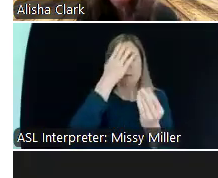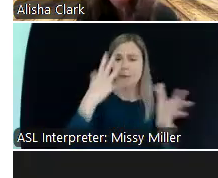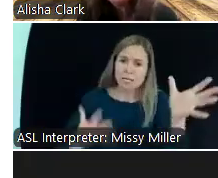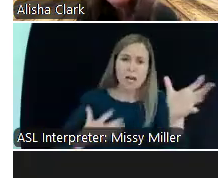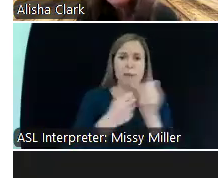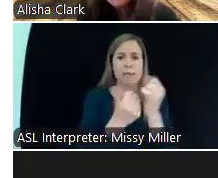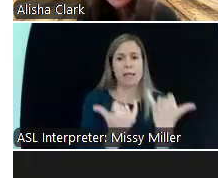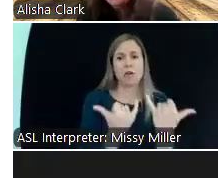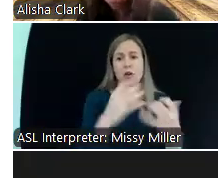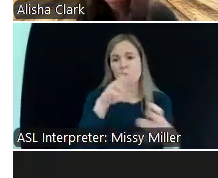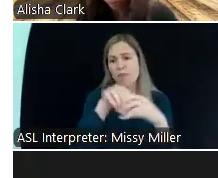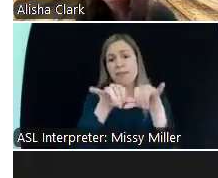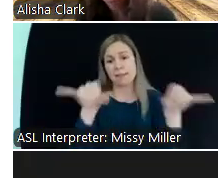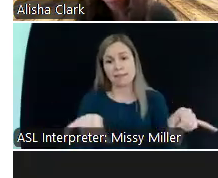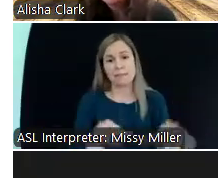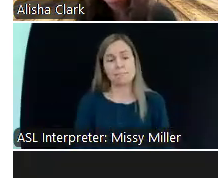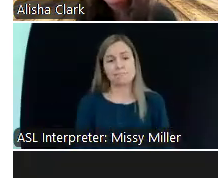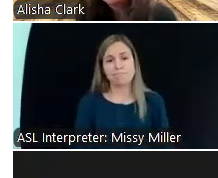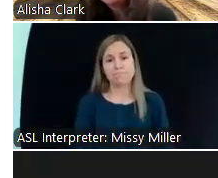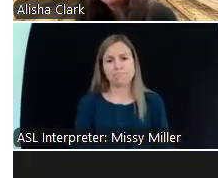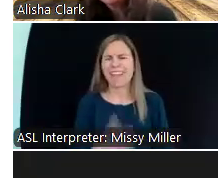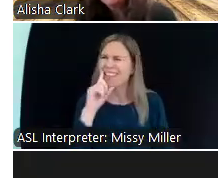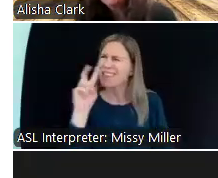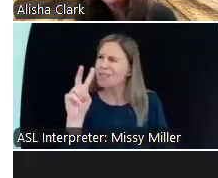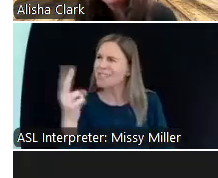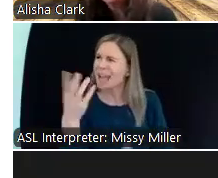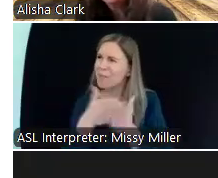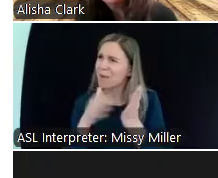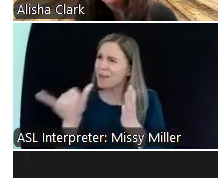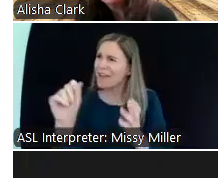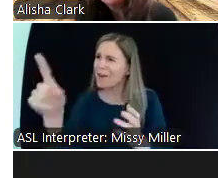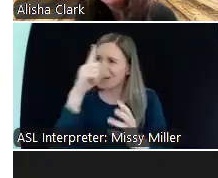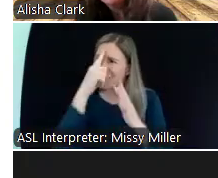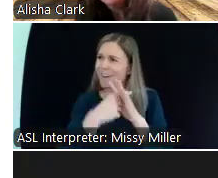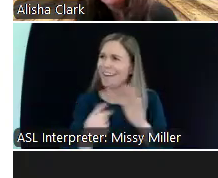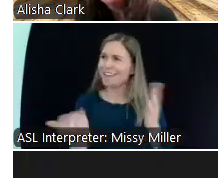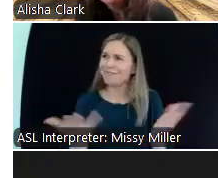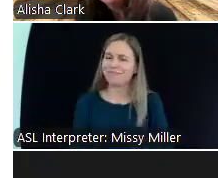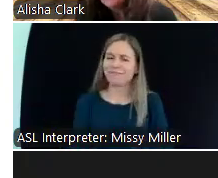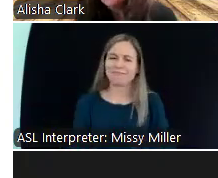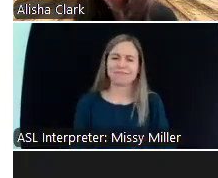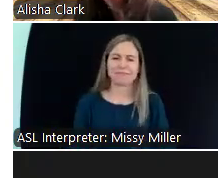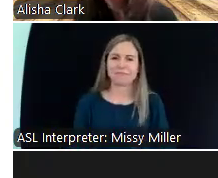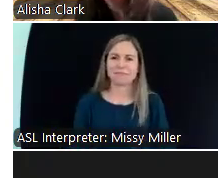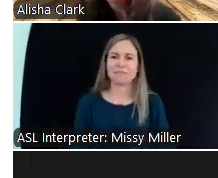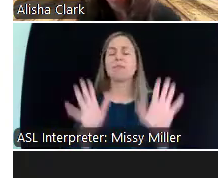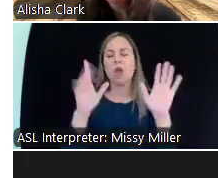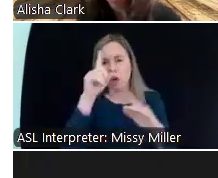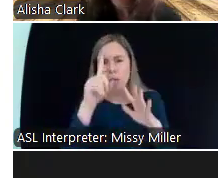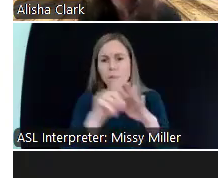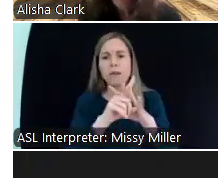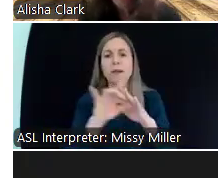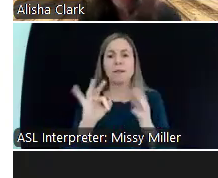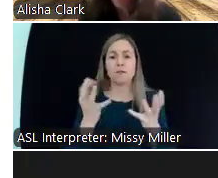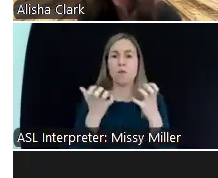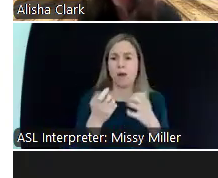systems. And I think there was a second part of that question, and I totally forgot it. If you want to get off a